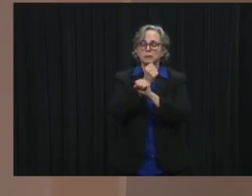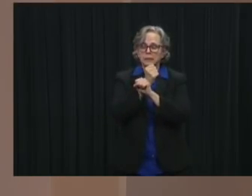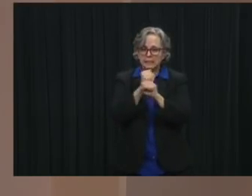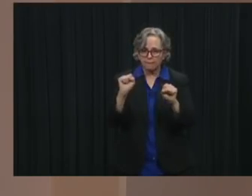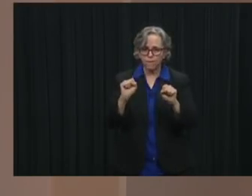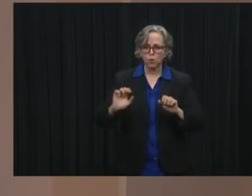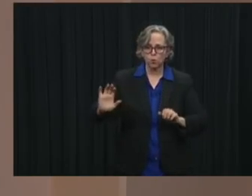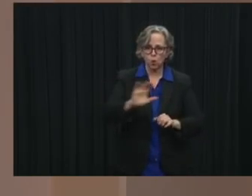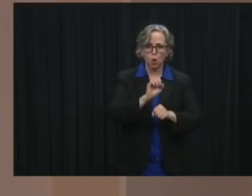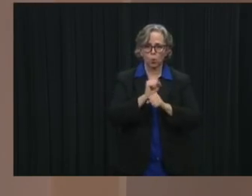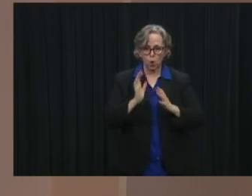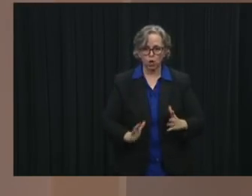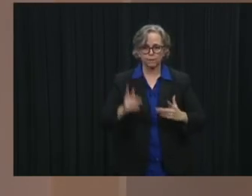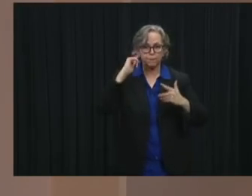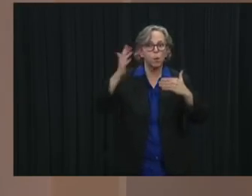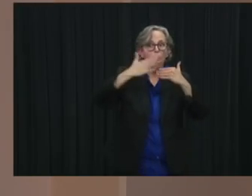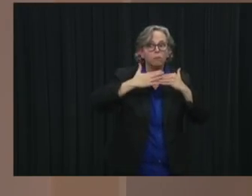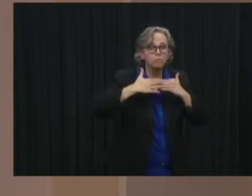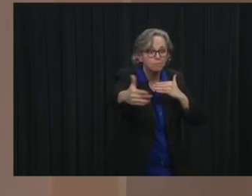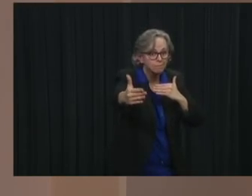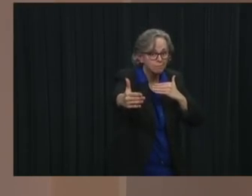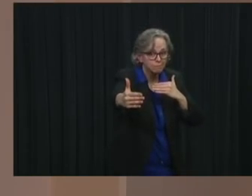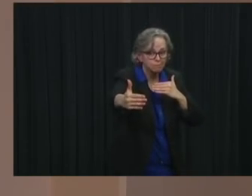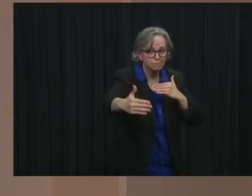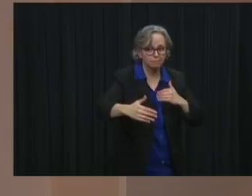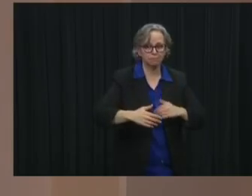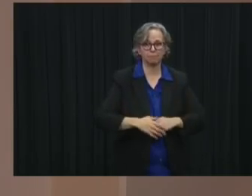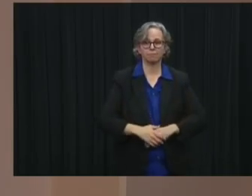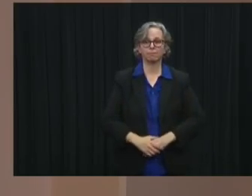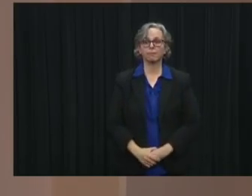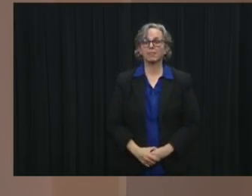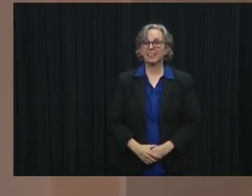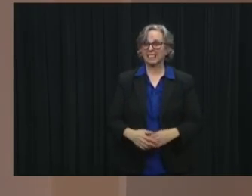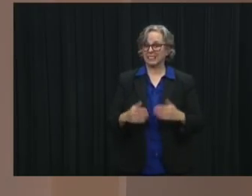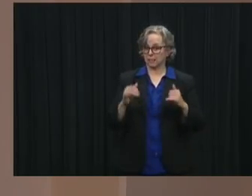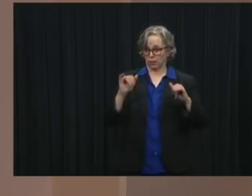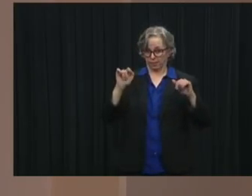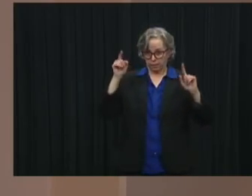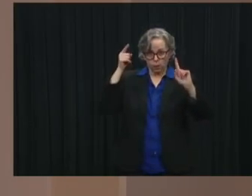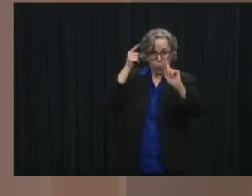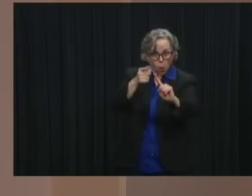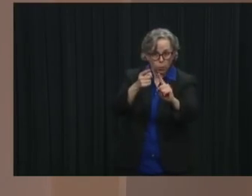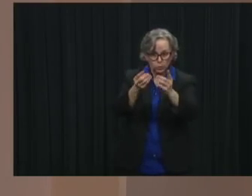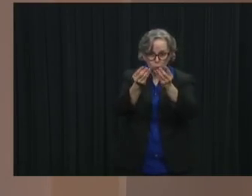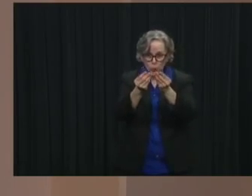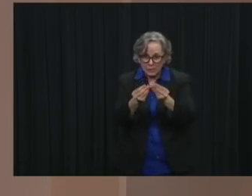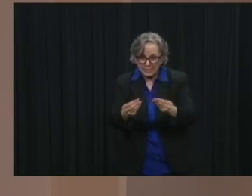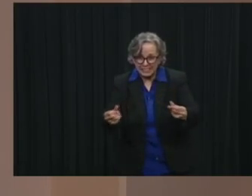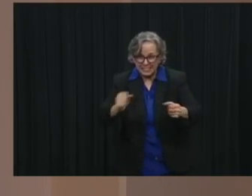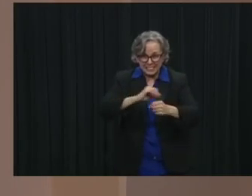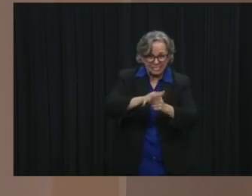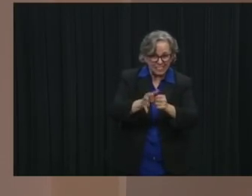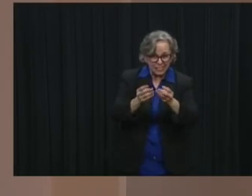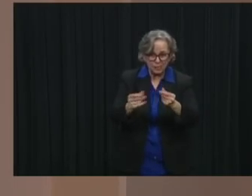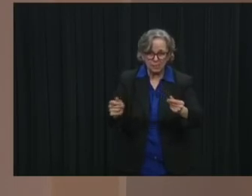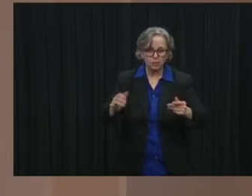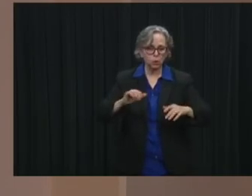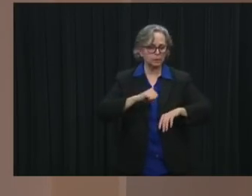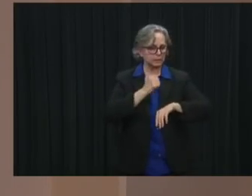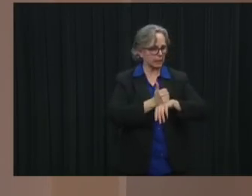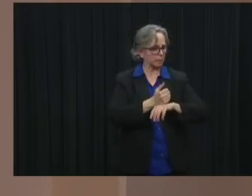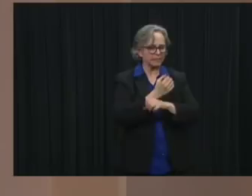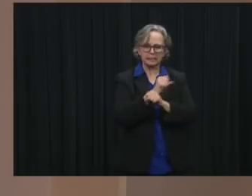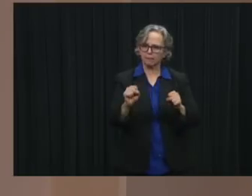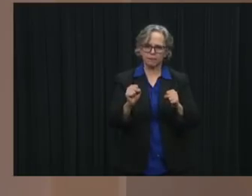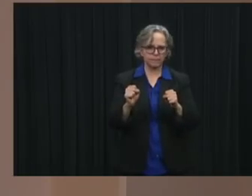begin to come out of this, we are still going to need you to create a safe work environment. So if you think this is just going to